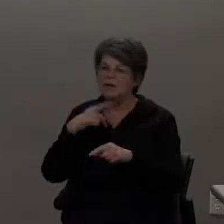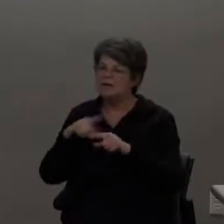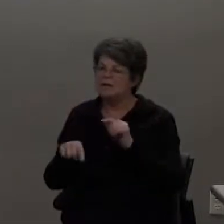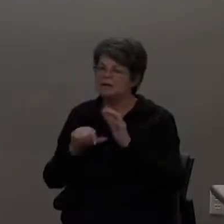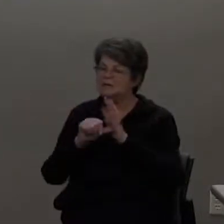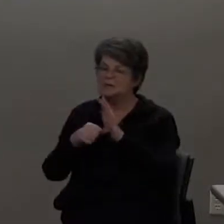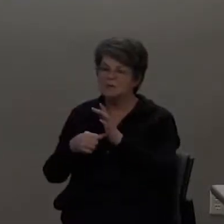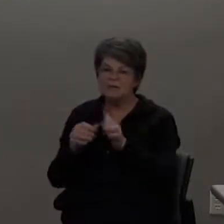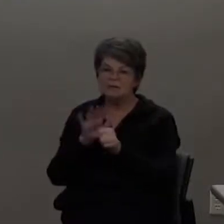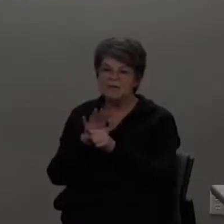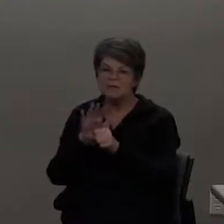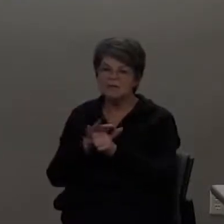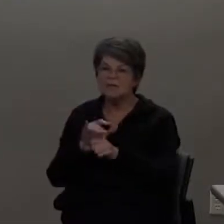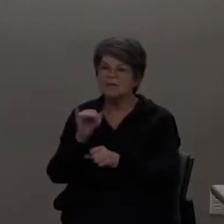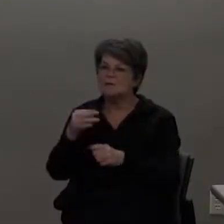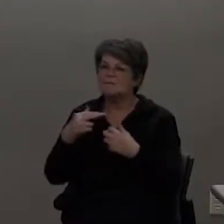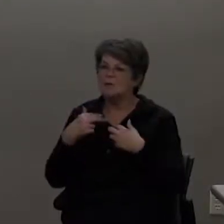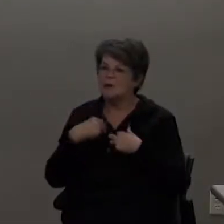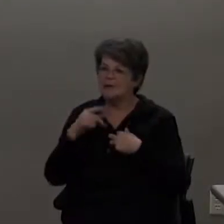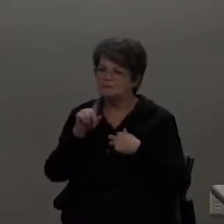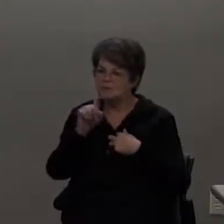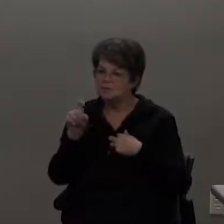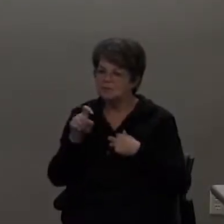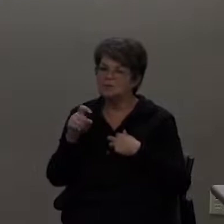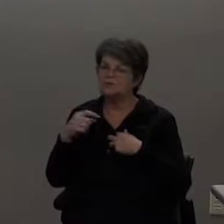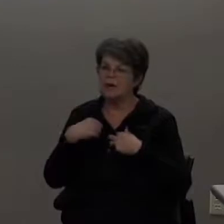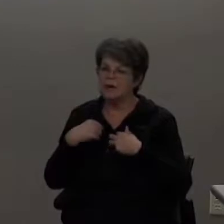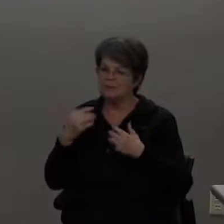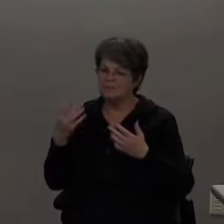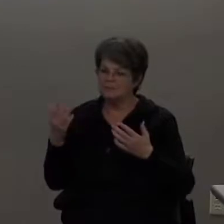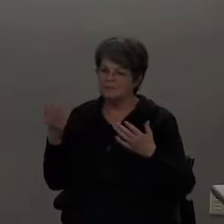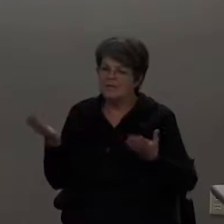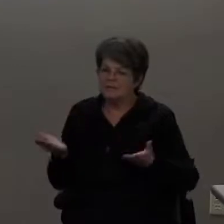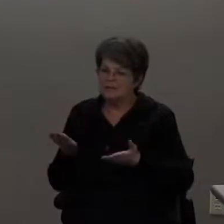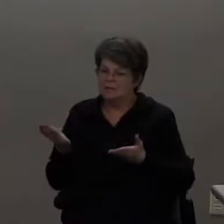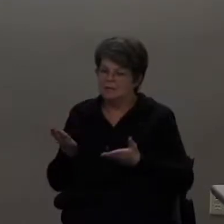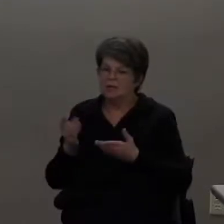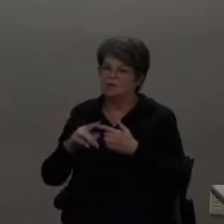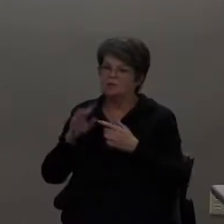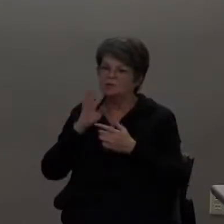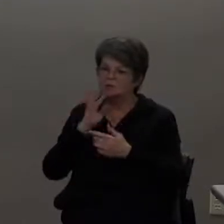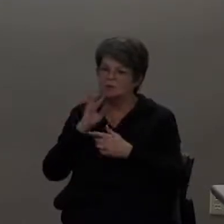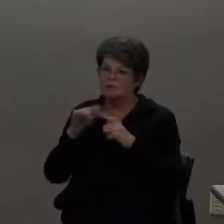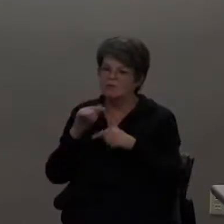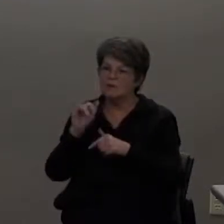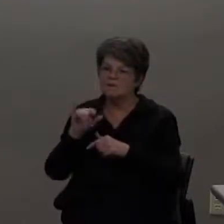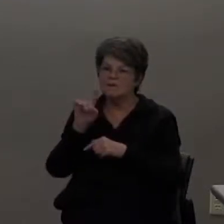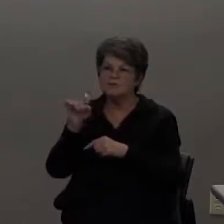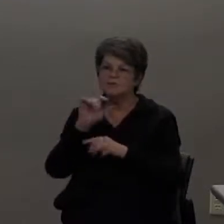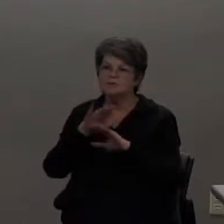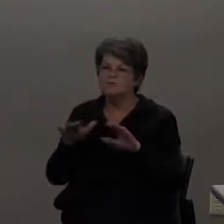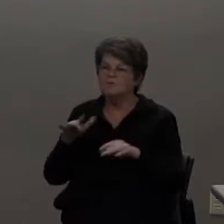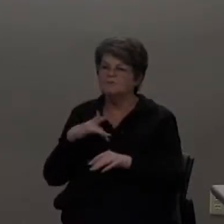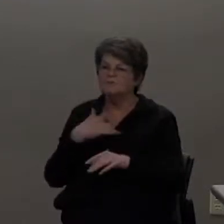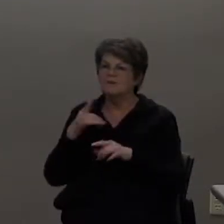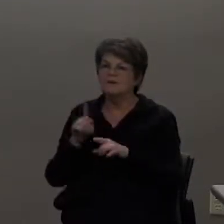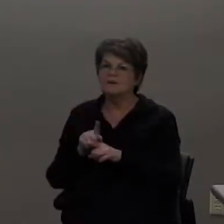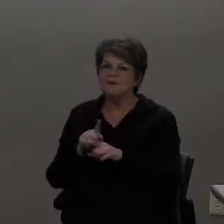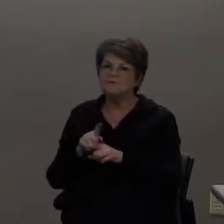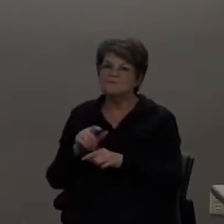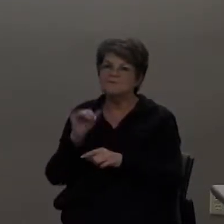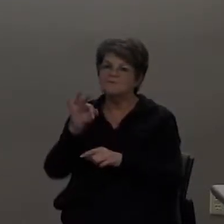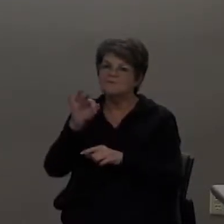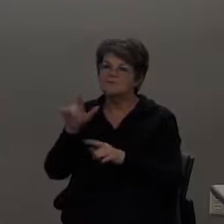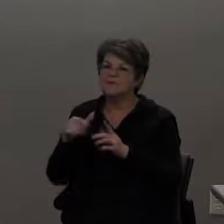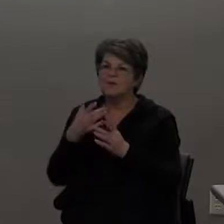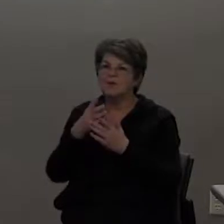stress to you enough, if you have questions, I am at your disposal to talk about those questions. Don't feel like if you